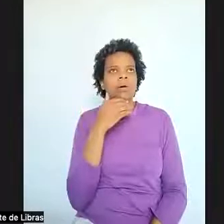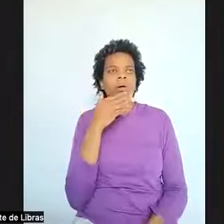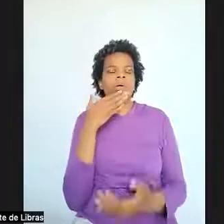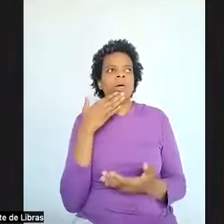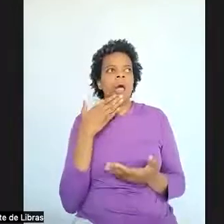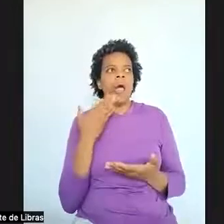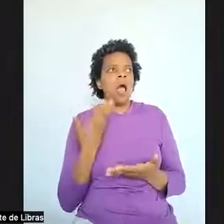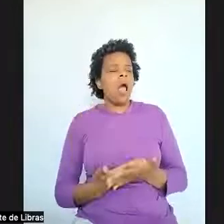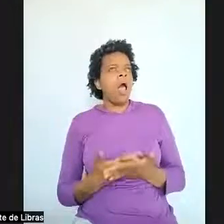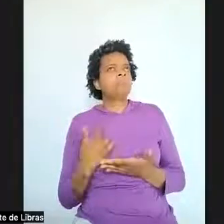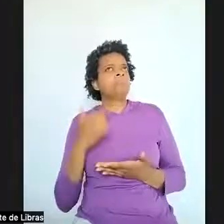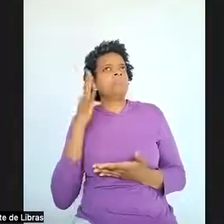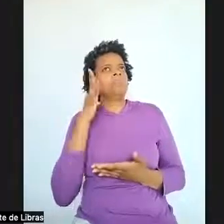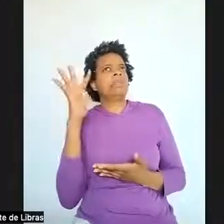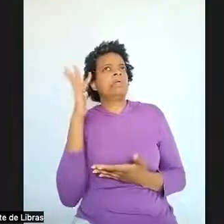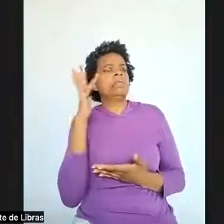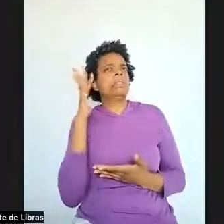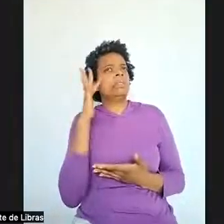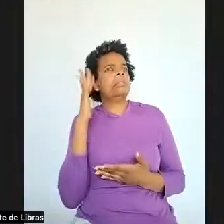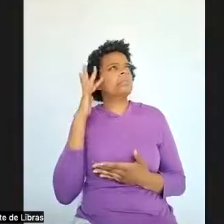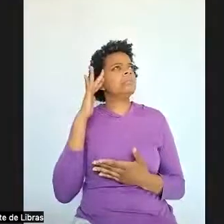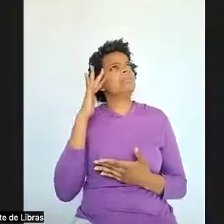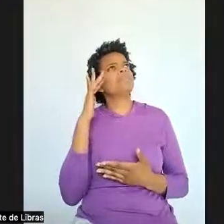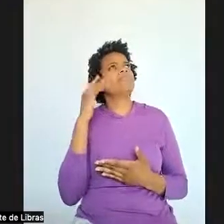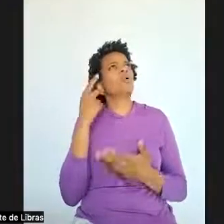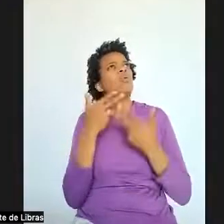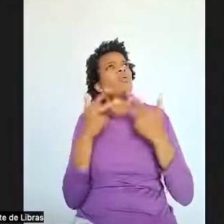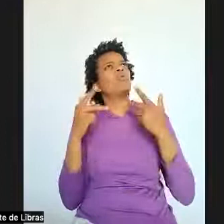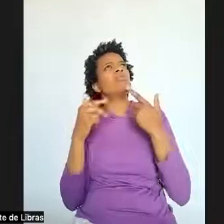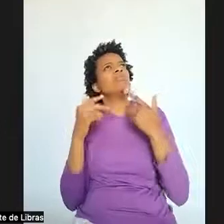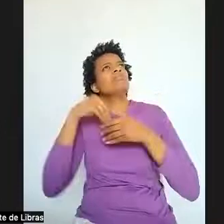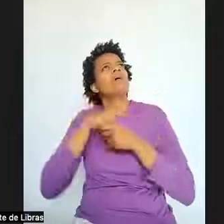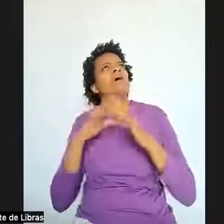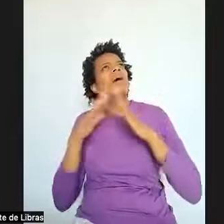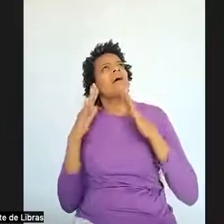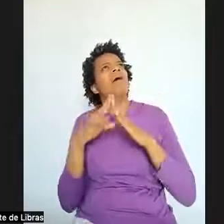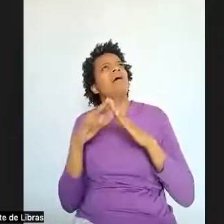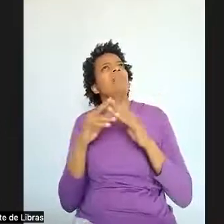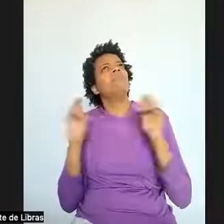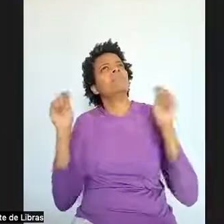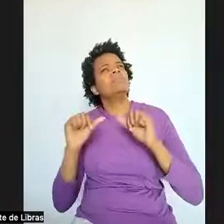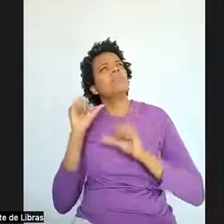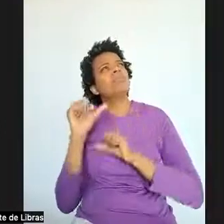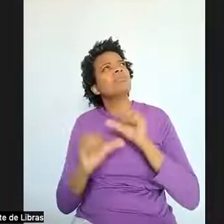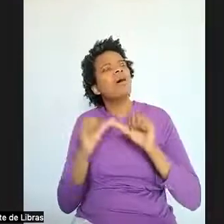going there and leaving shocked, really rethinking their habits in their own house,